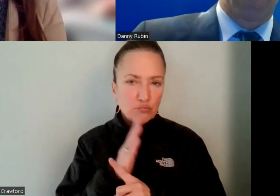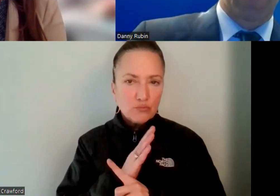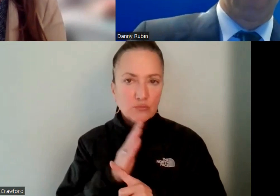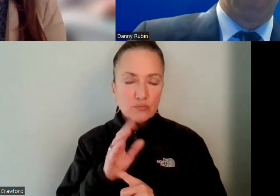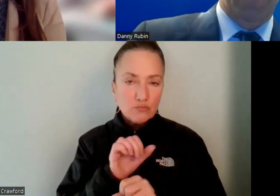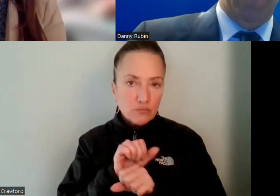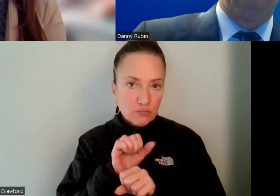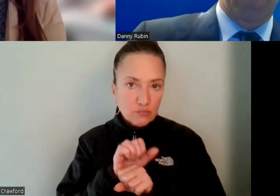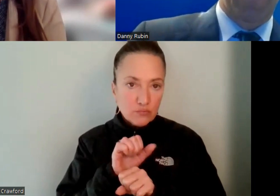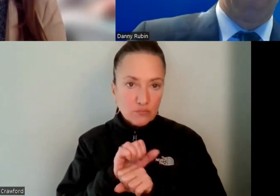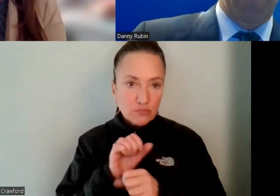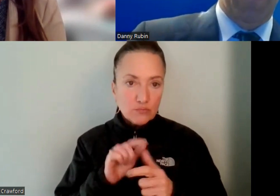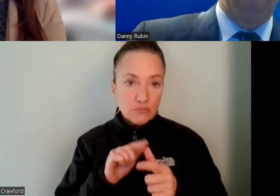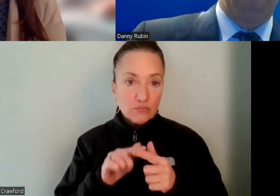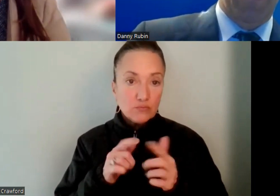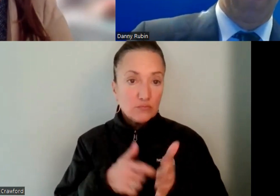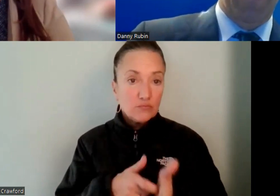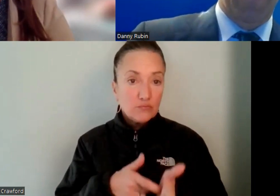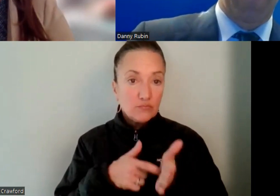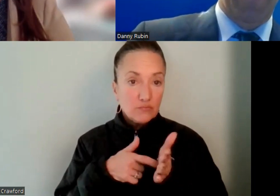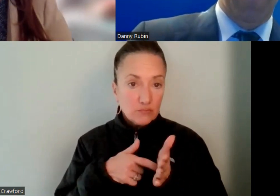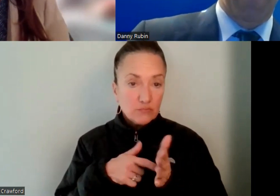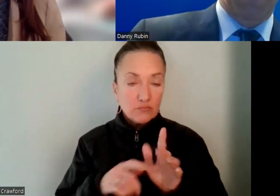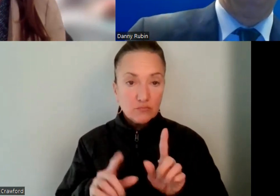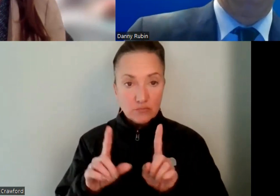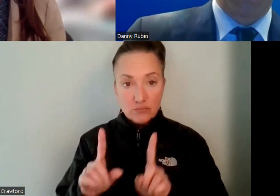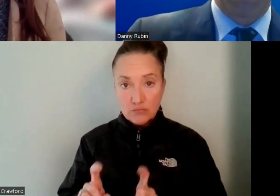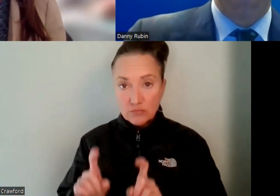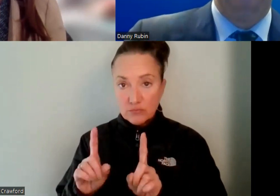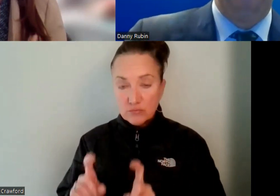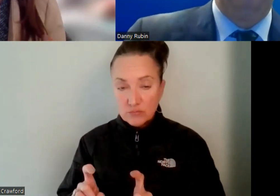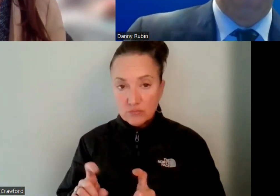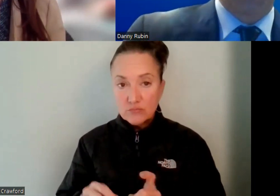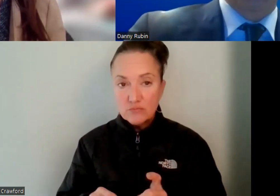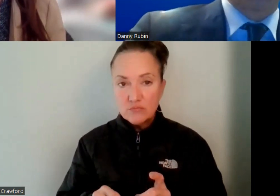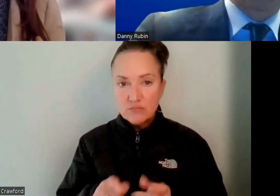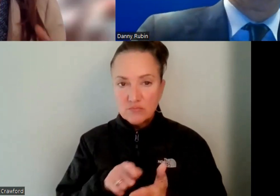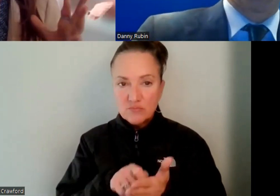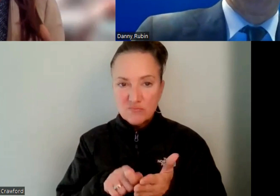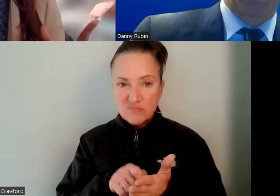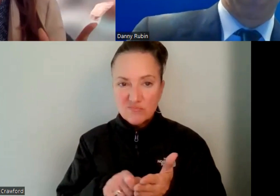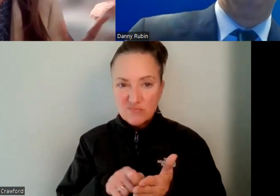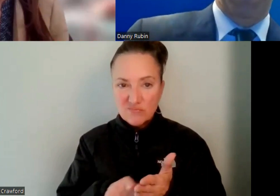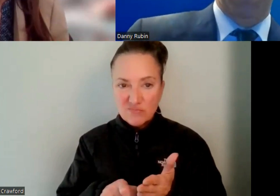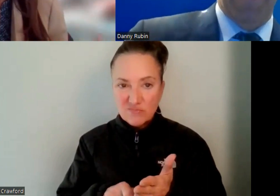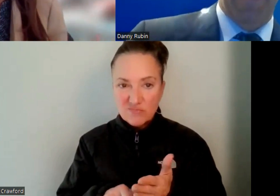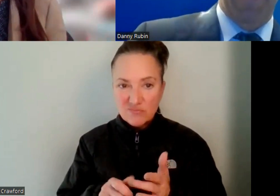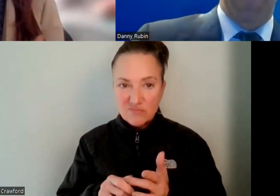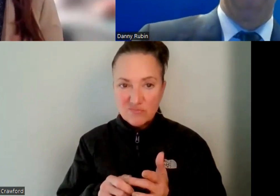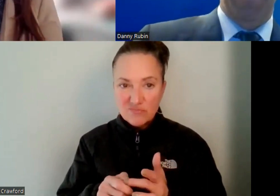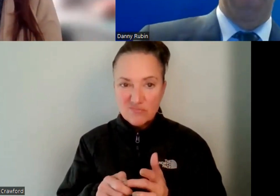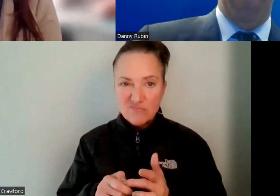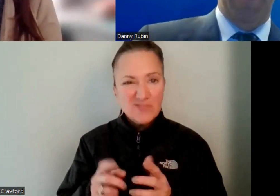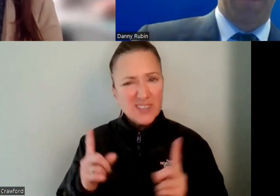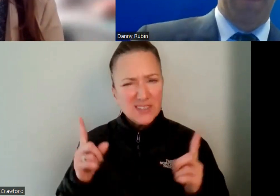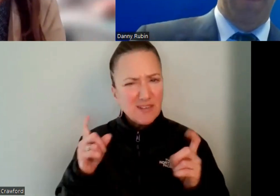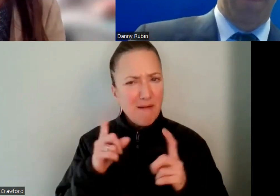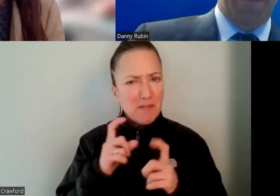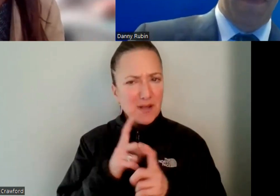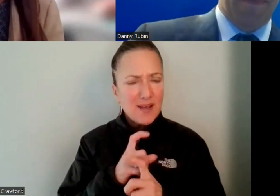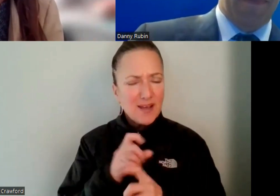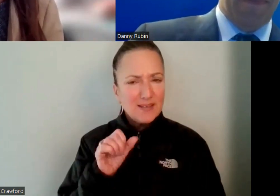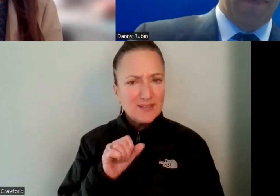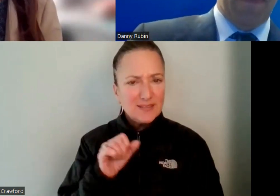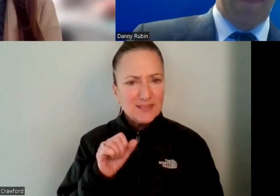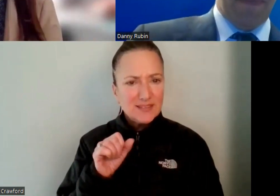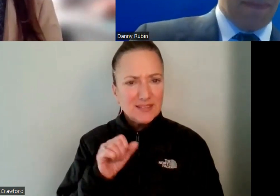And then you're required to do the exam, which is a written exam, very long, very hard, I would say. So a lot